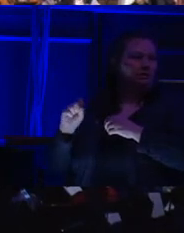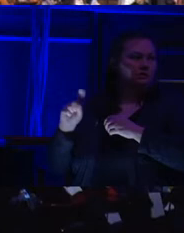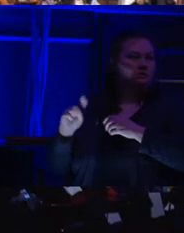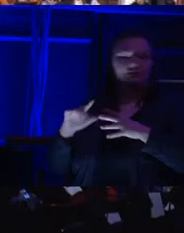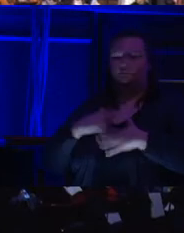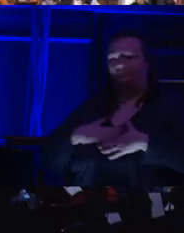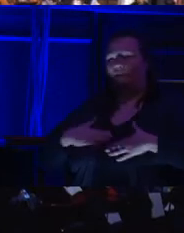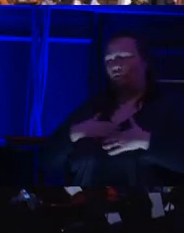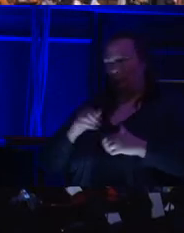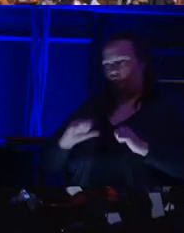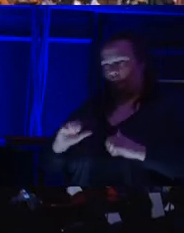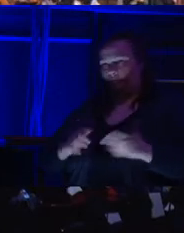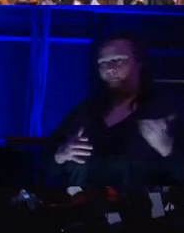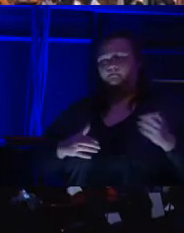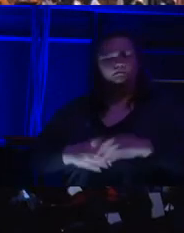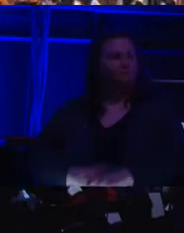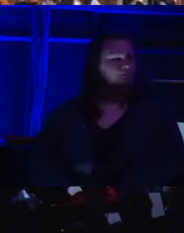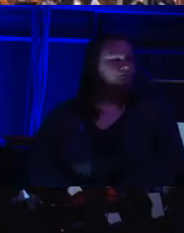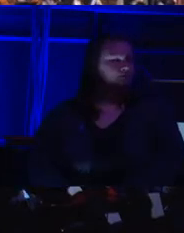Enjoy the performance.